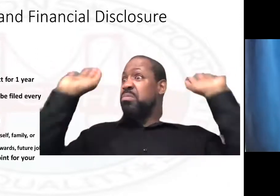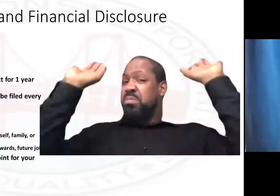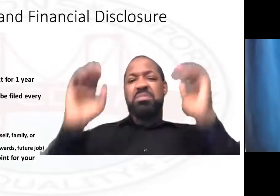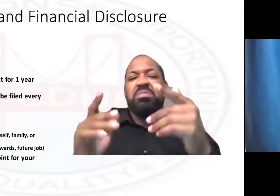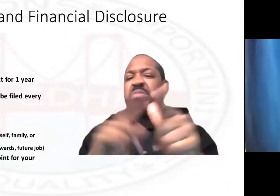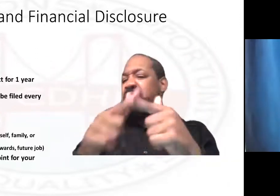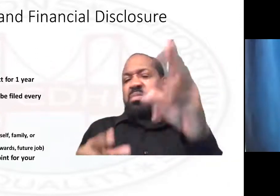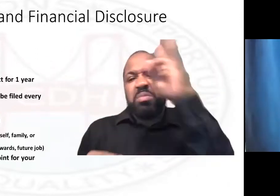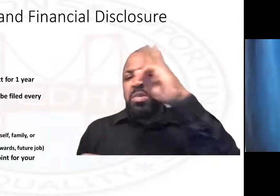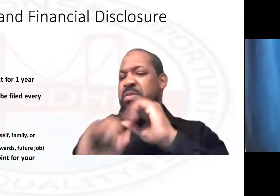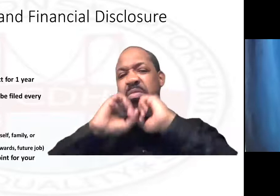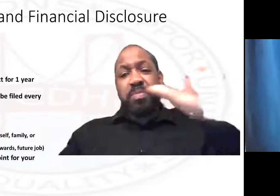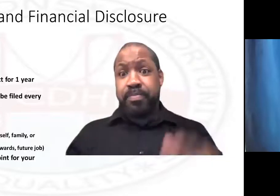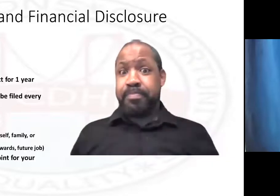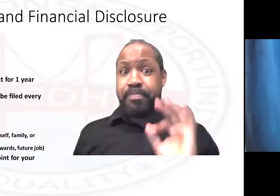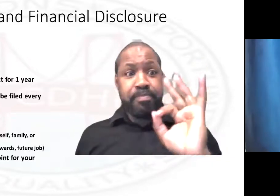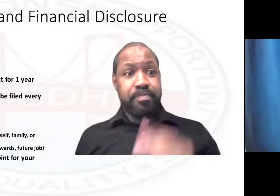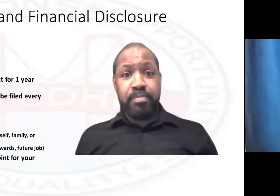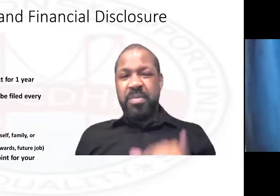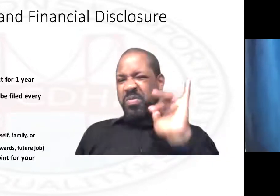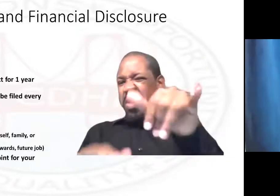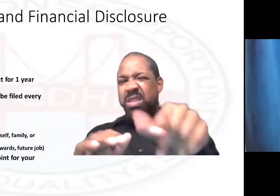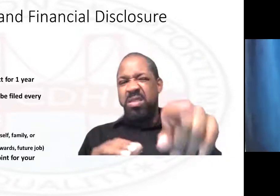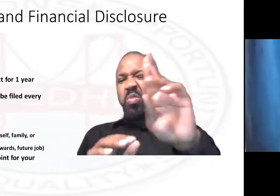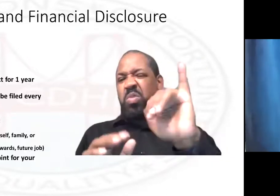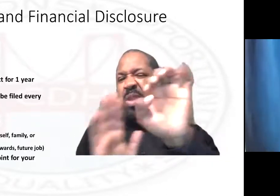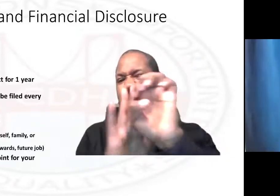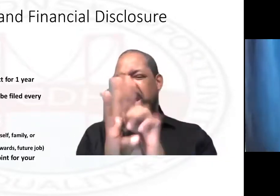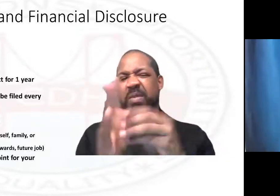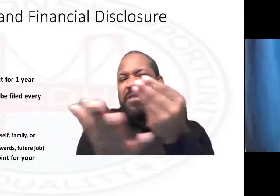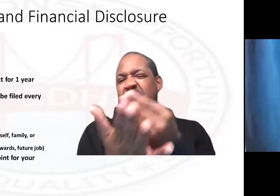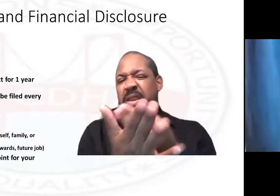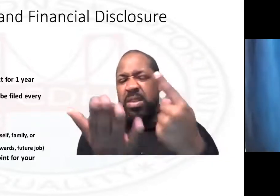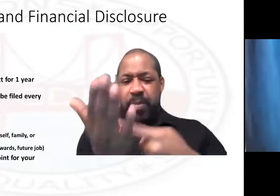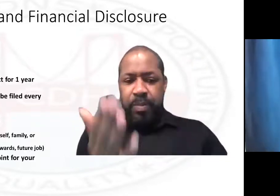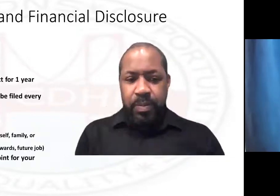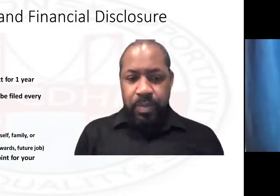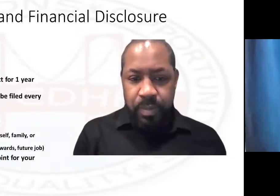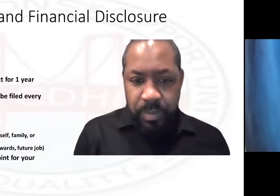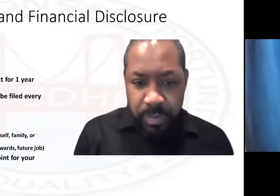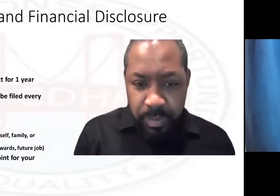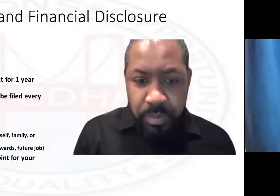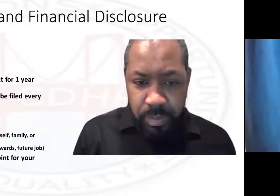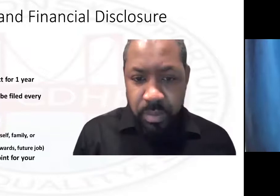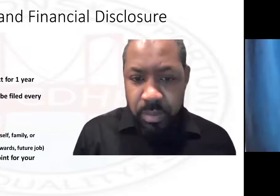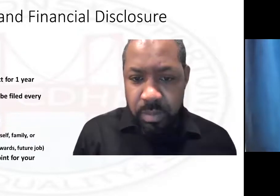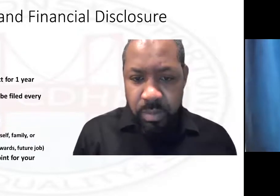leave the commission, it's still in effect for just that 1 year. And then after that, it's not in effect.